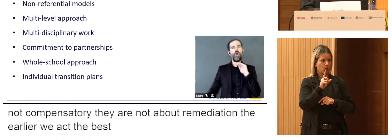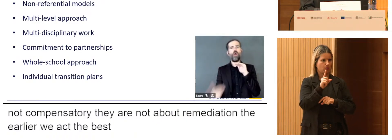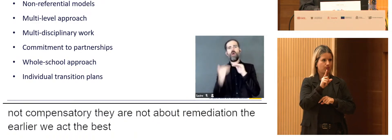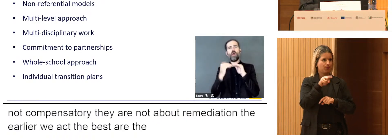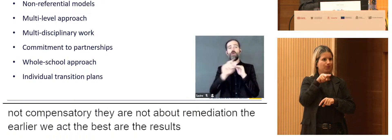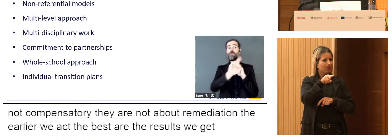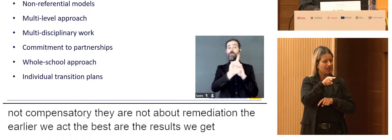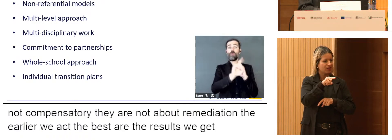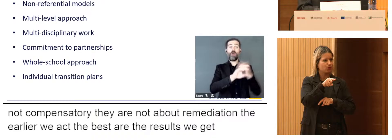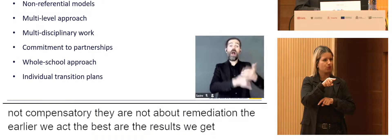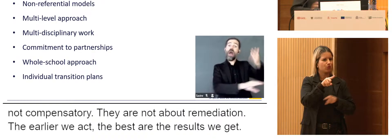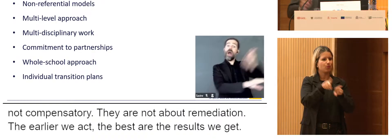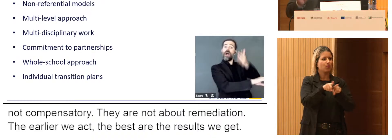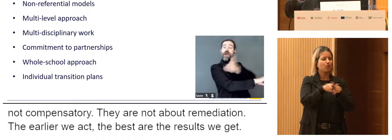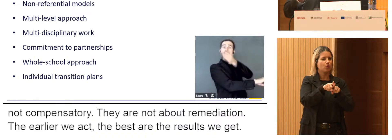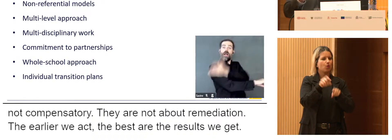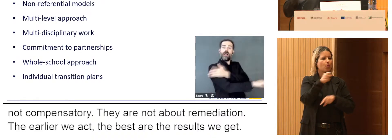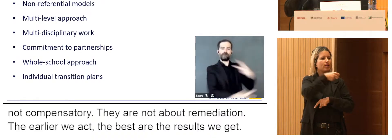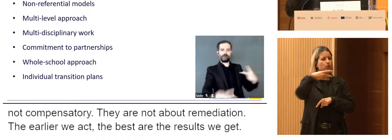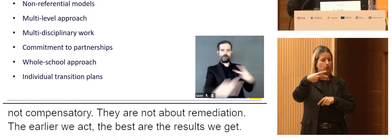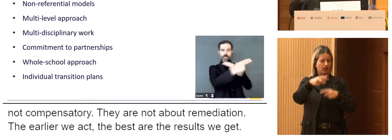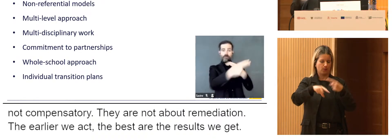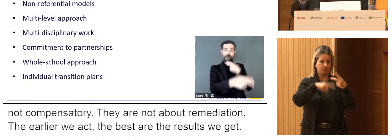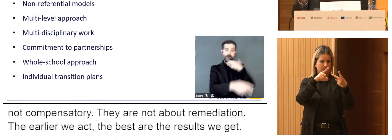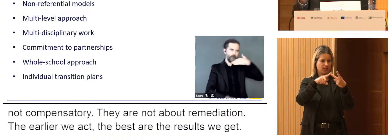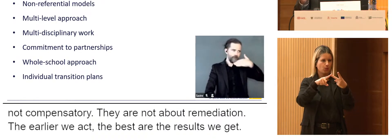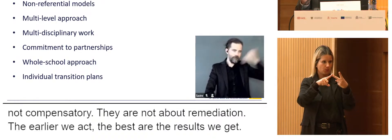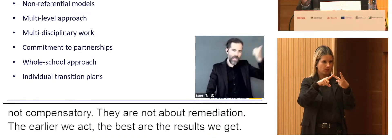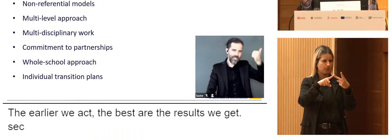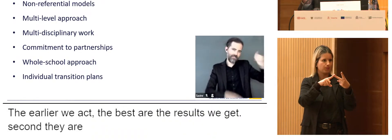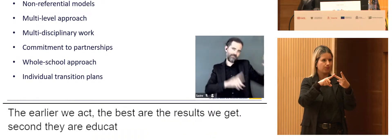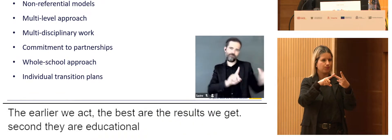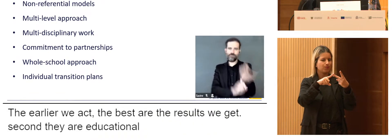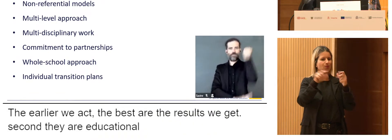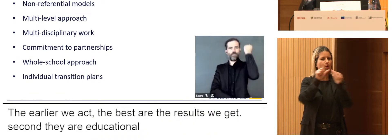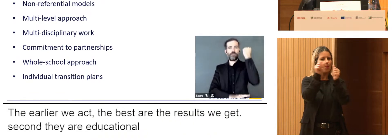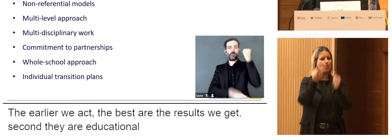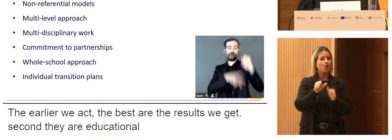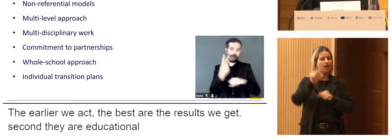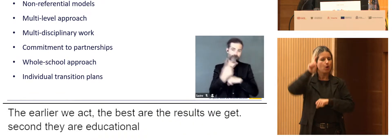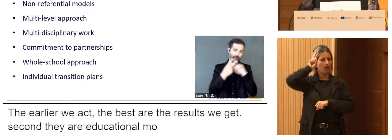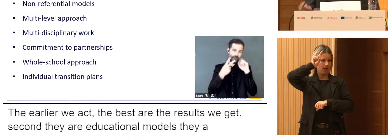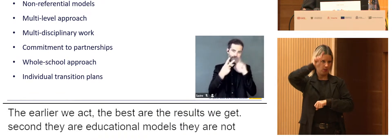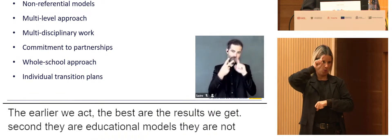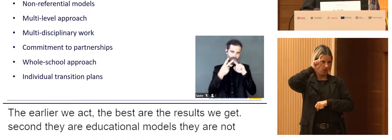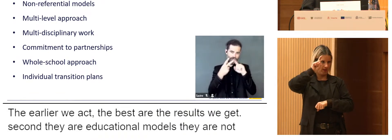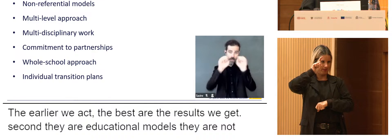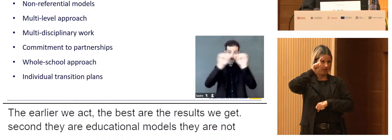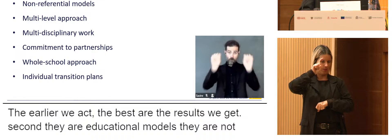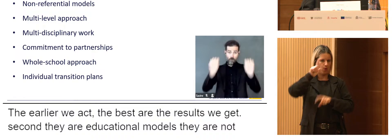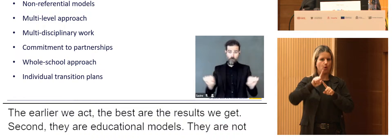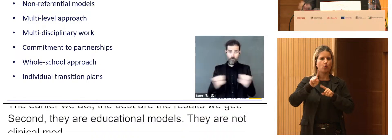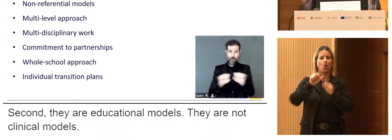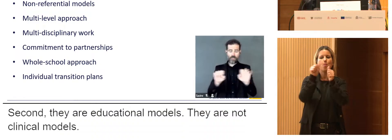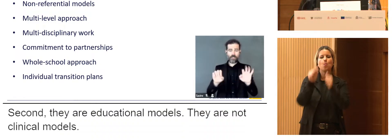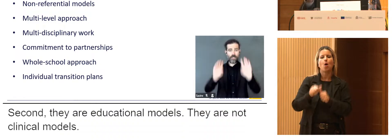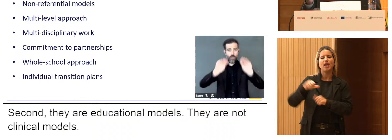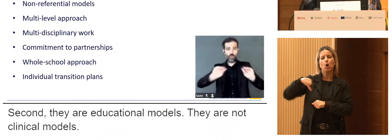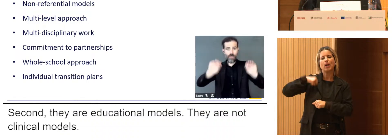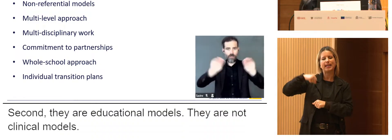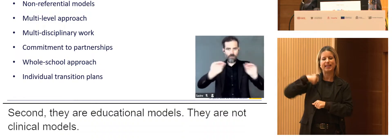get. Second, they are educational models. They are not clinical models.